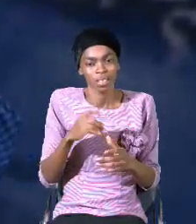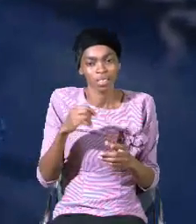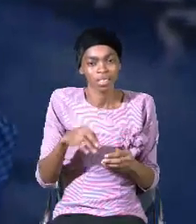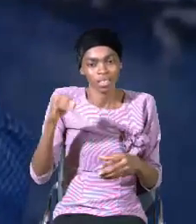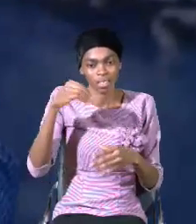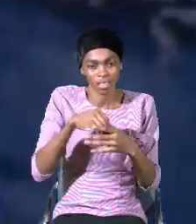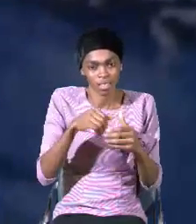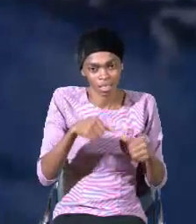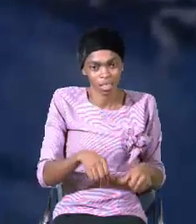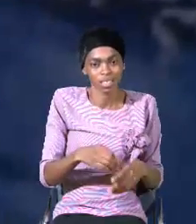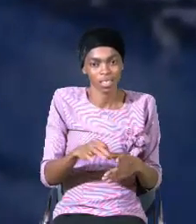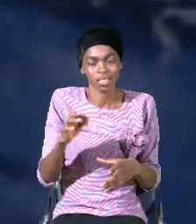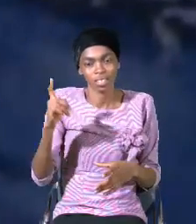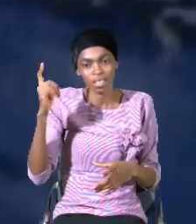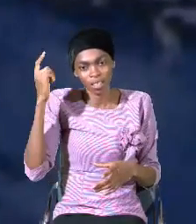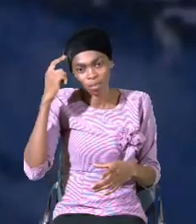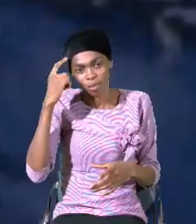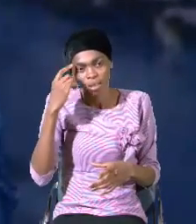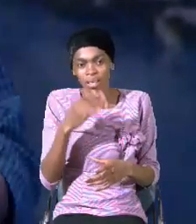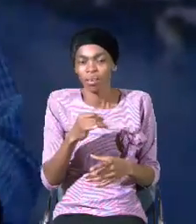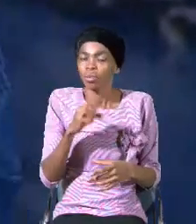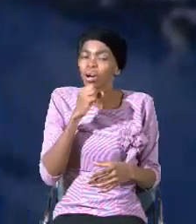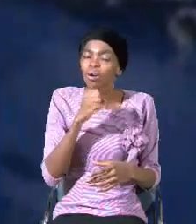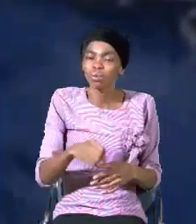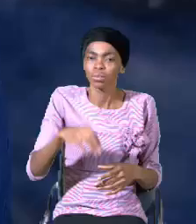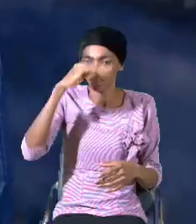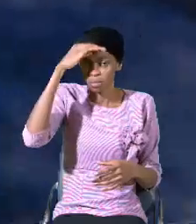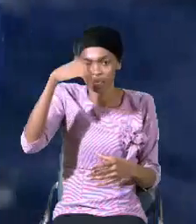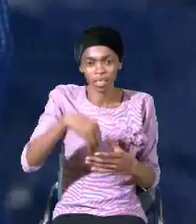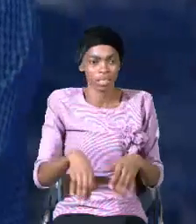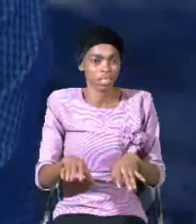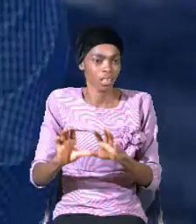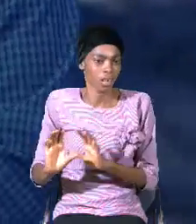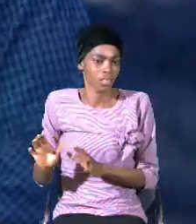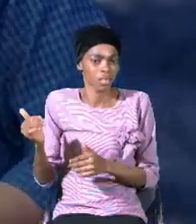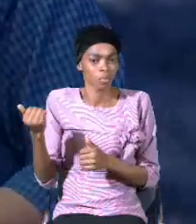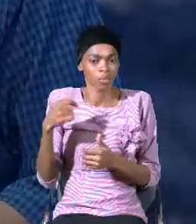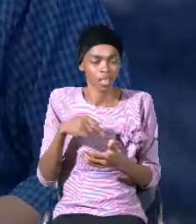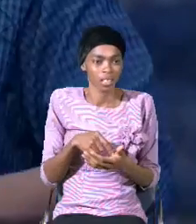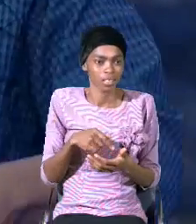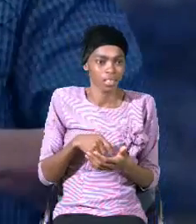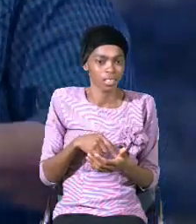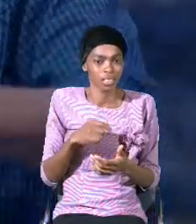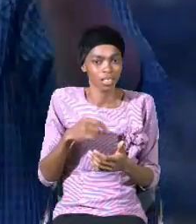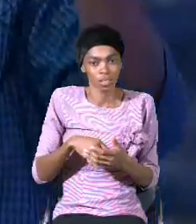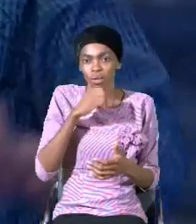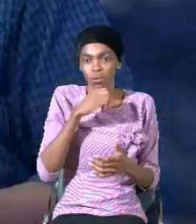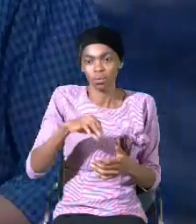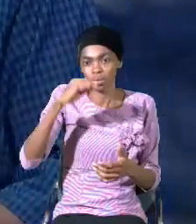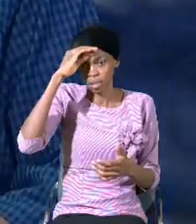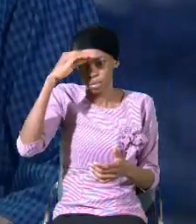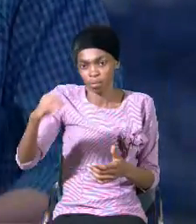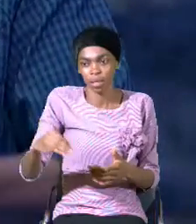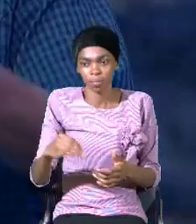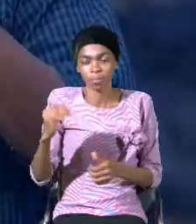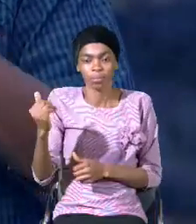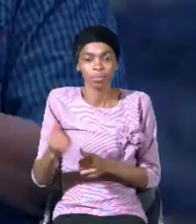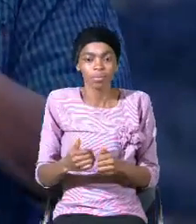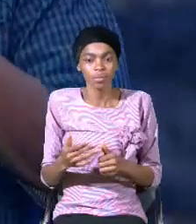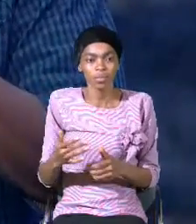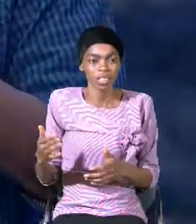old man in our class. So this old man, everything the lecturer had been saying for the past 1 hour,